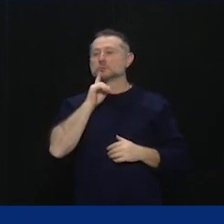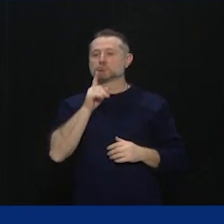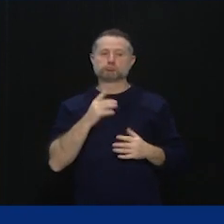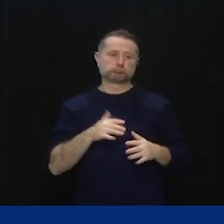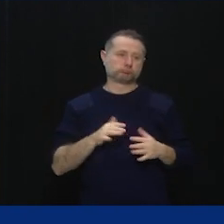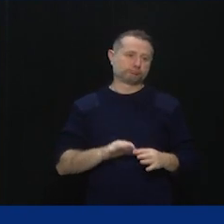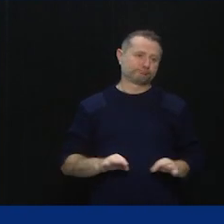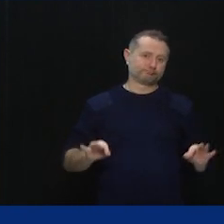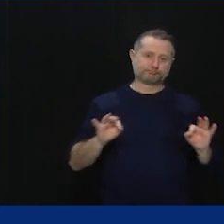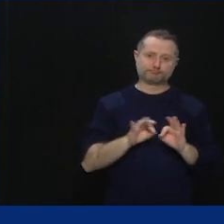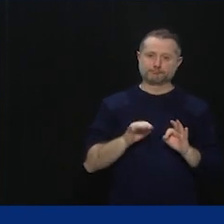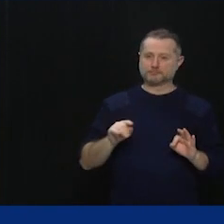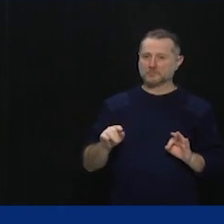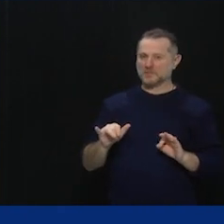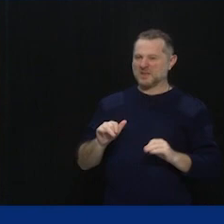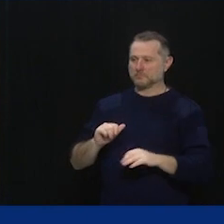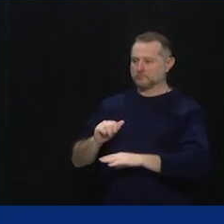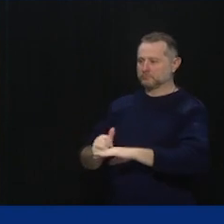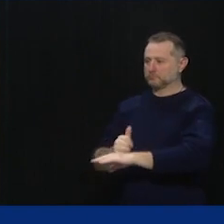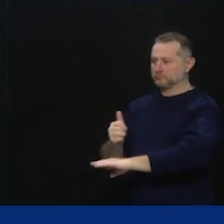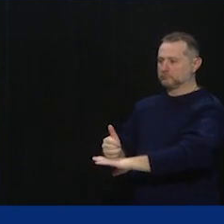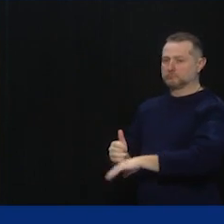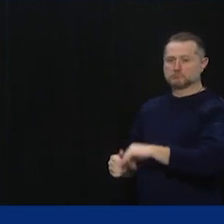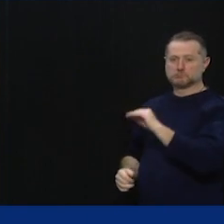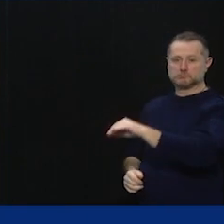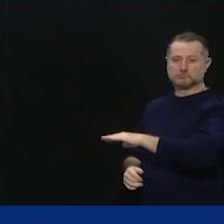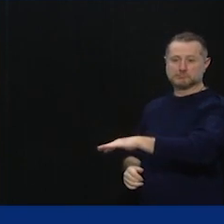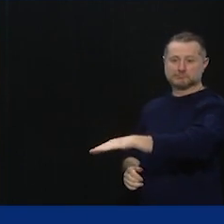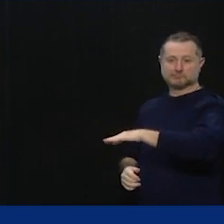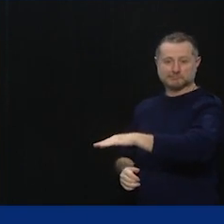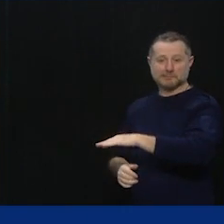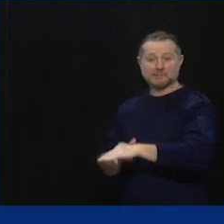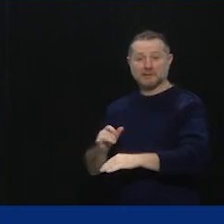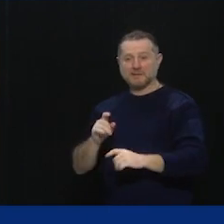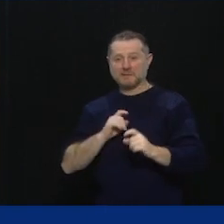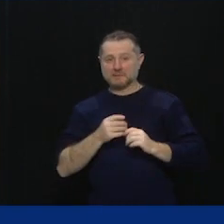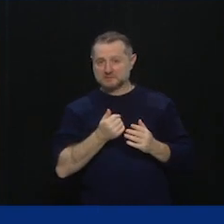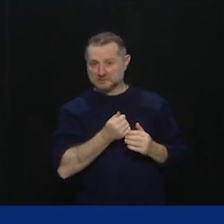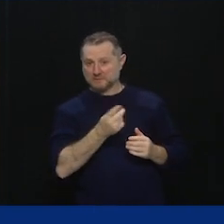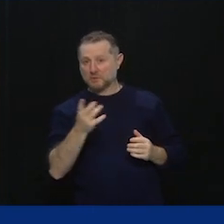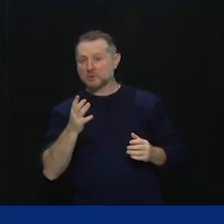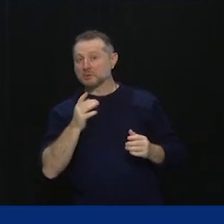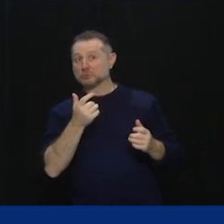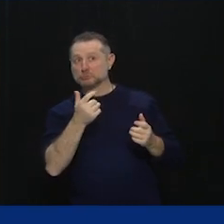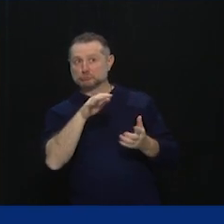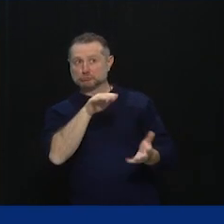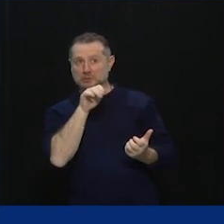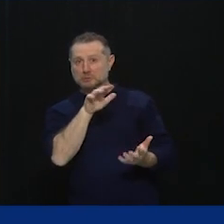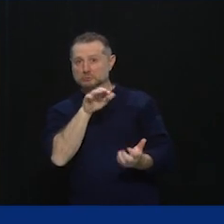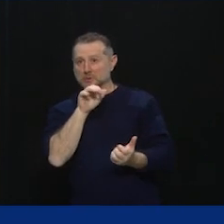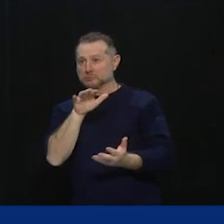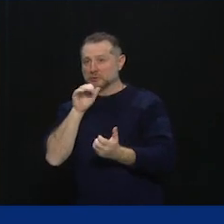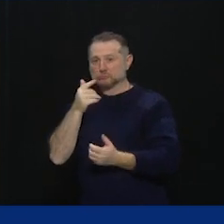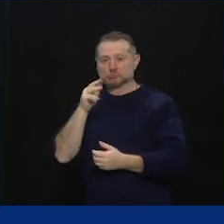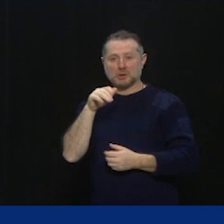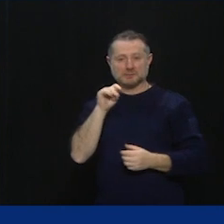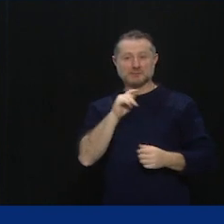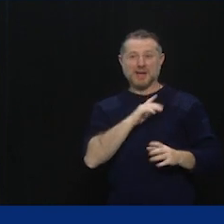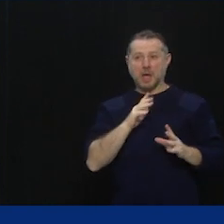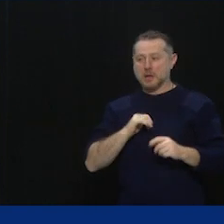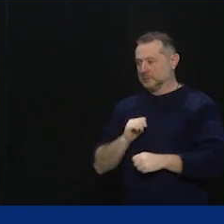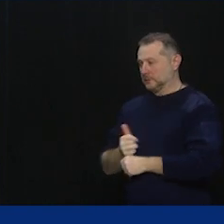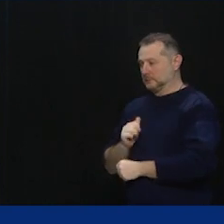they've also given us several jumpstart grants where we've been able to get assistance for the $15